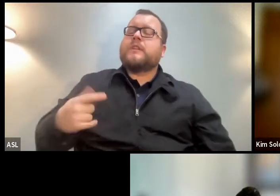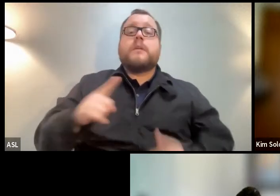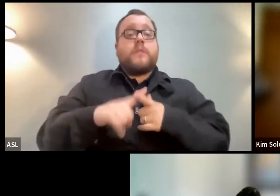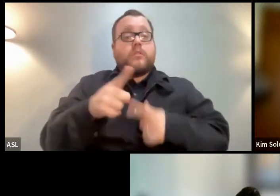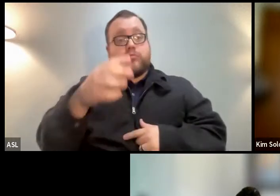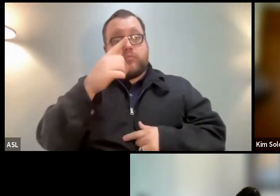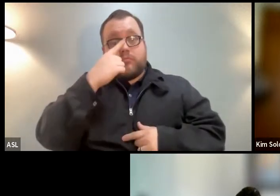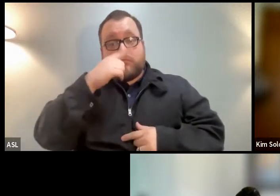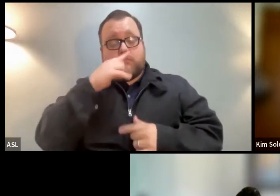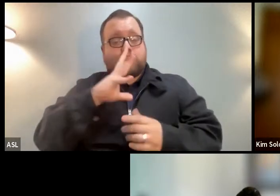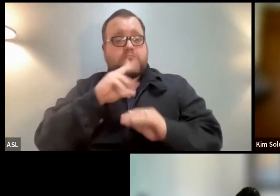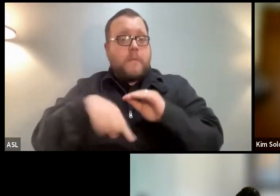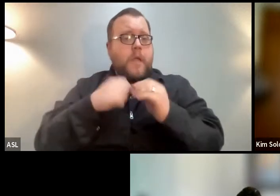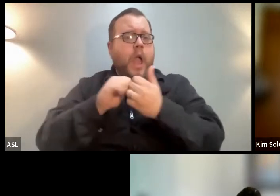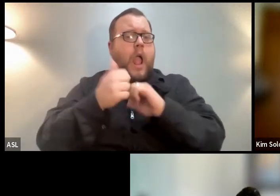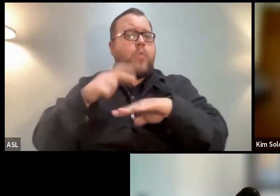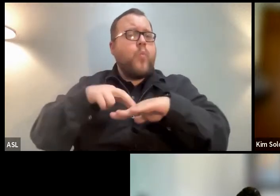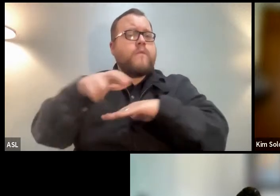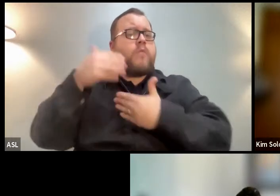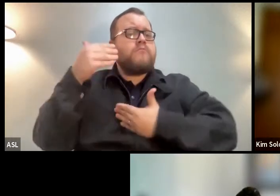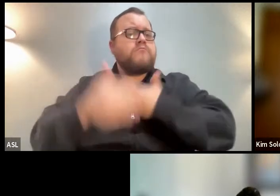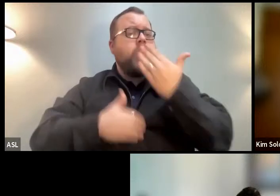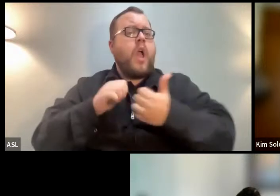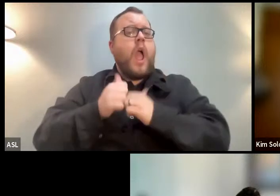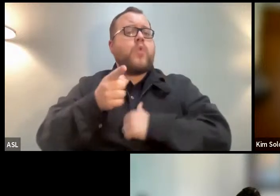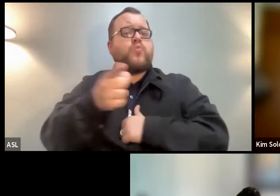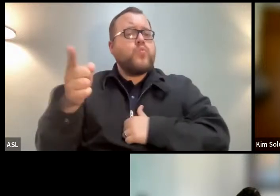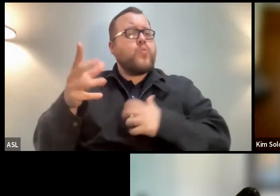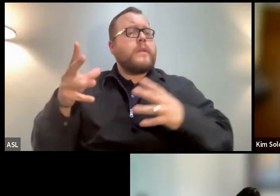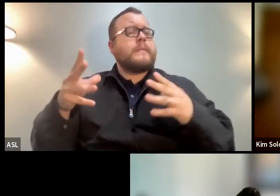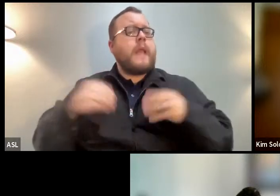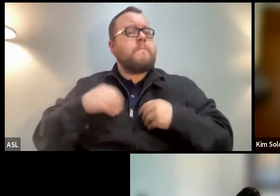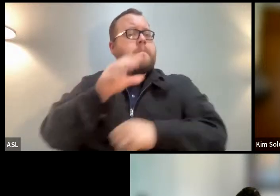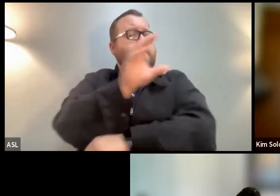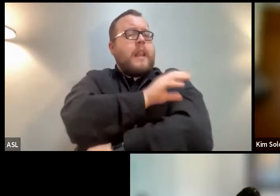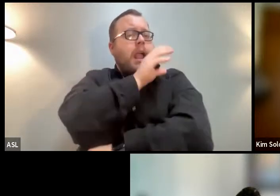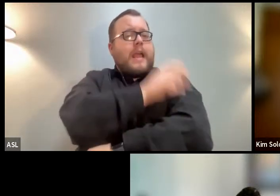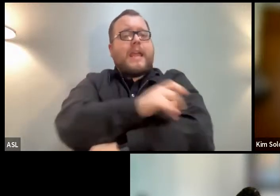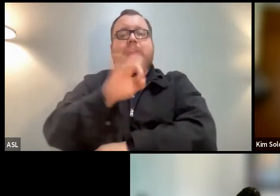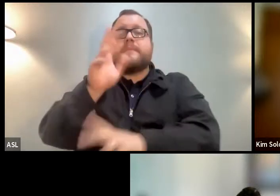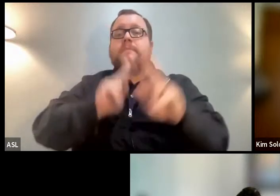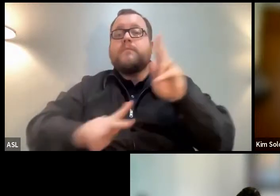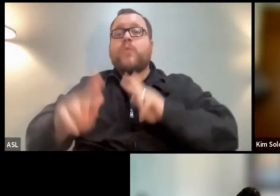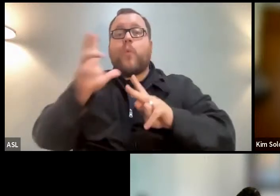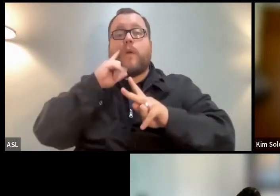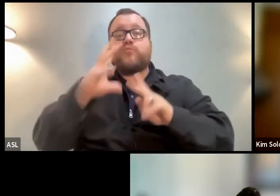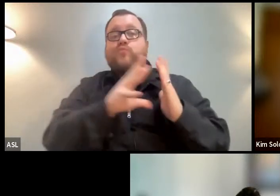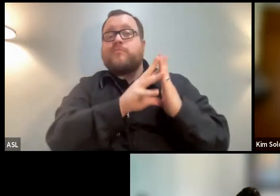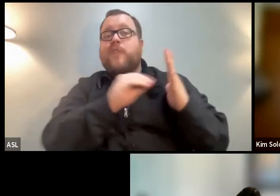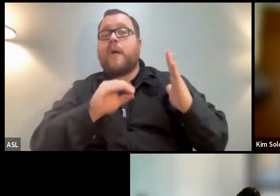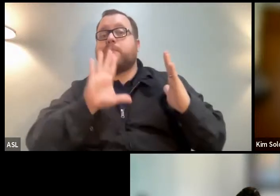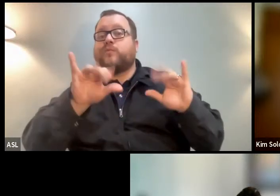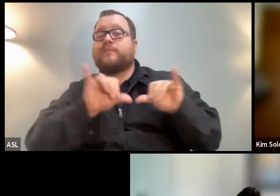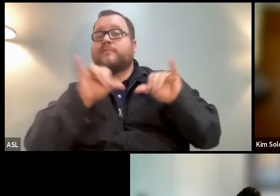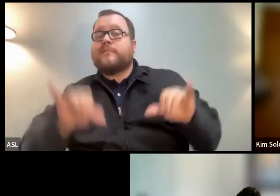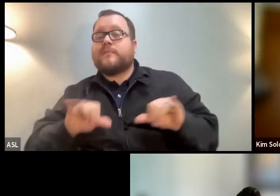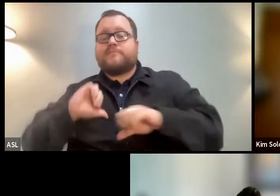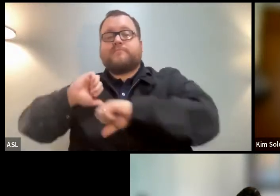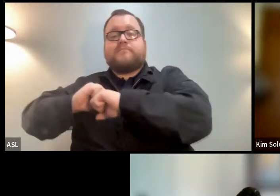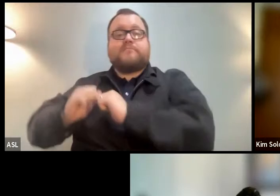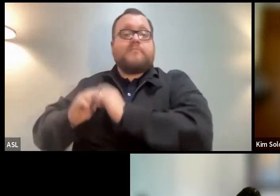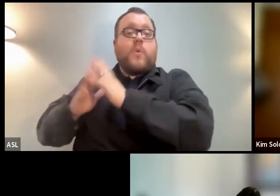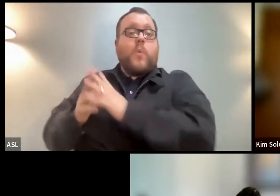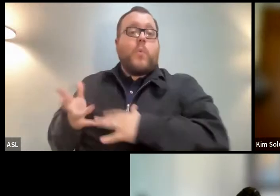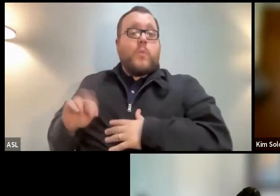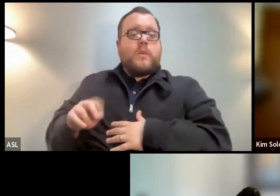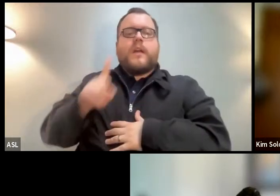the referral process of how you get clients for people looking to replicate it? And you've also got several requests of people who want to follow up and have